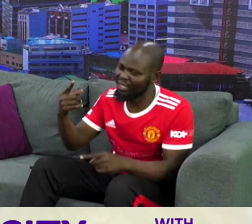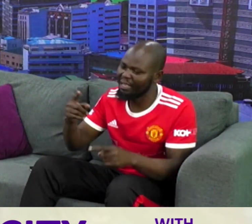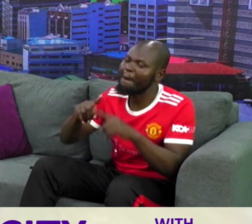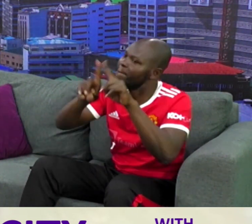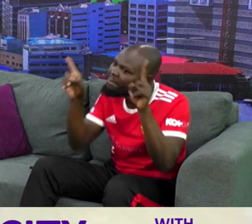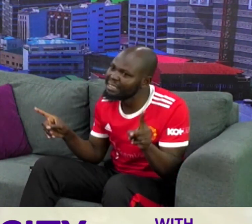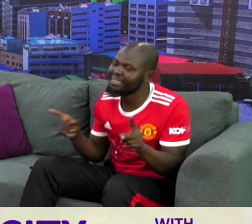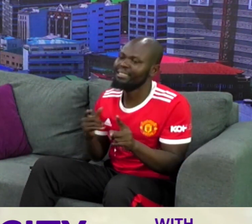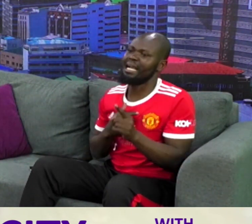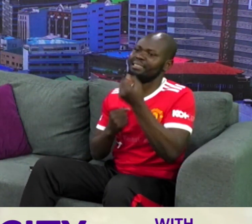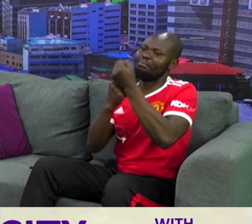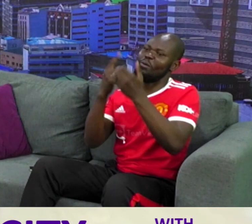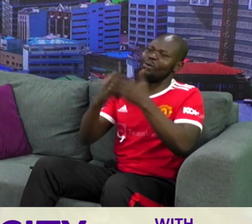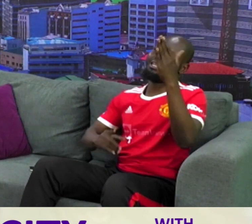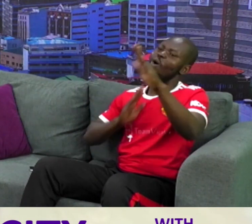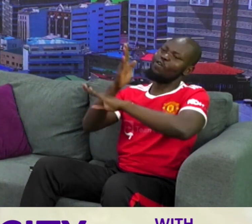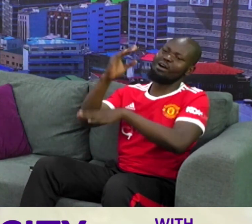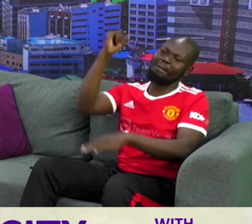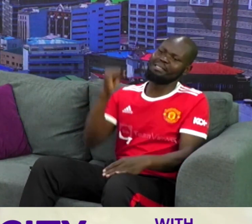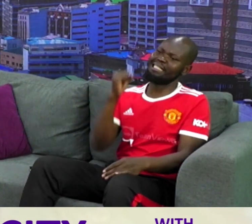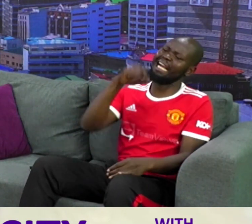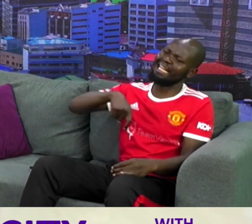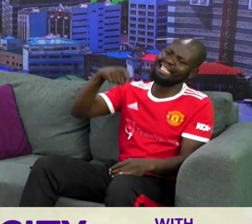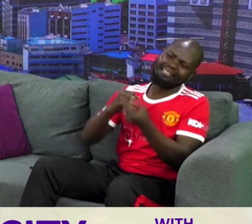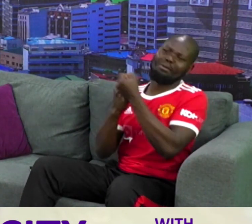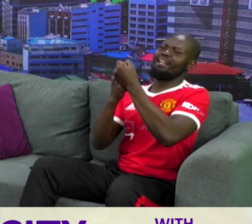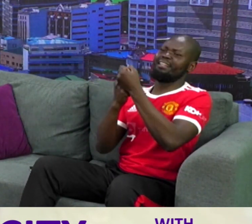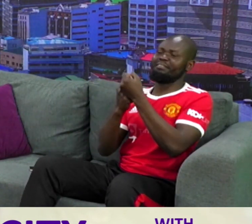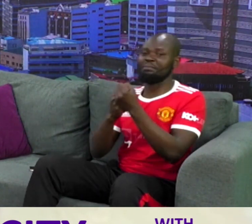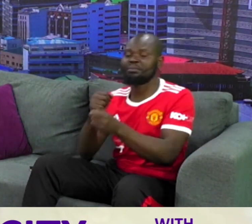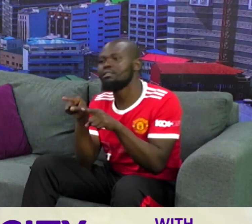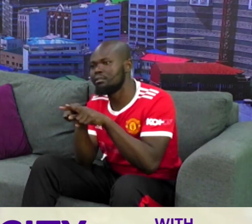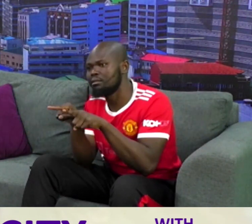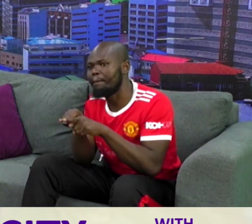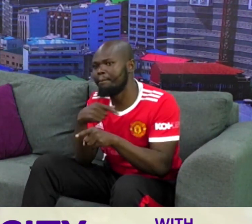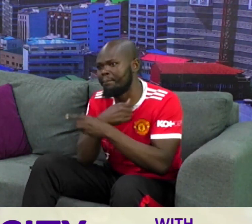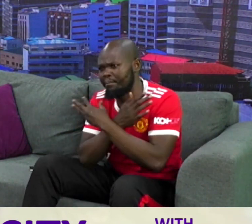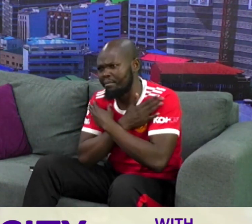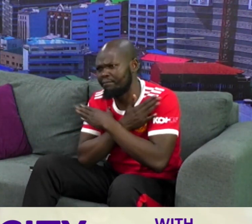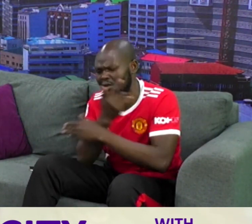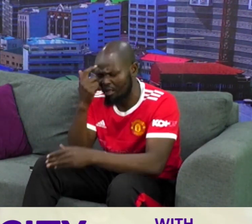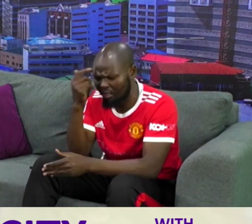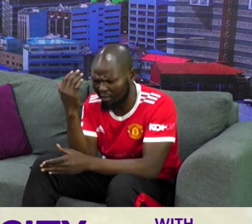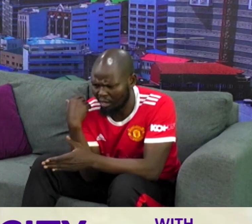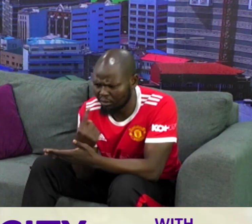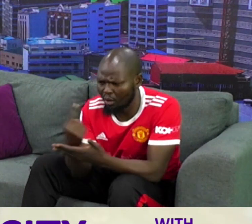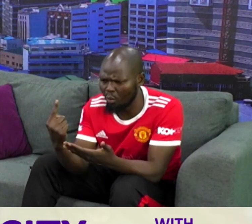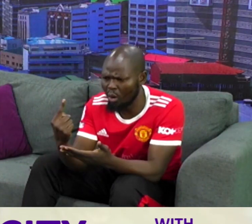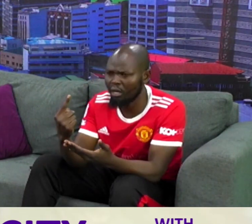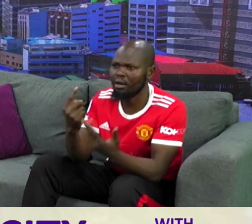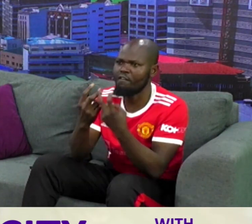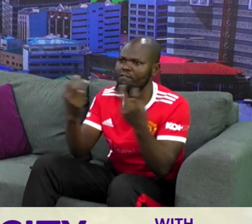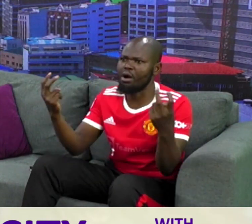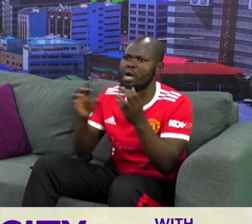hopeful. Hatujui kama tutashinda ama tutalose, but tuna support hizi team zetu because tuna bet nazo. I